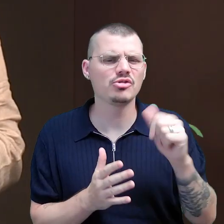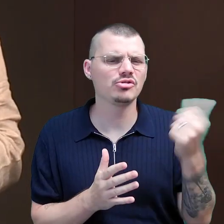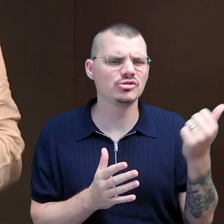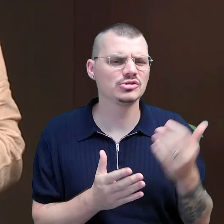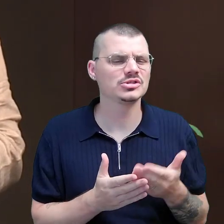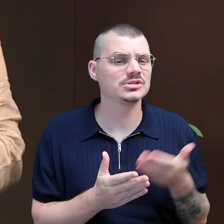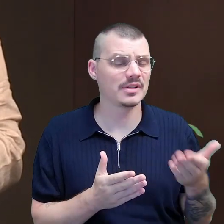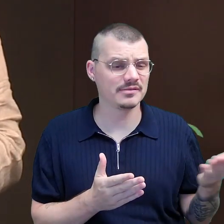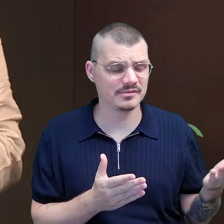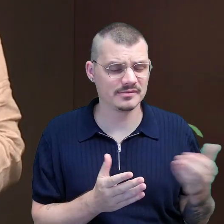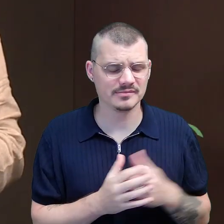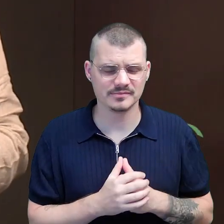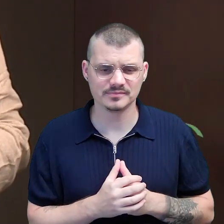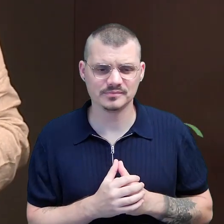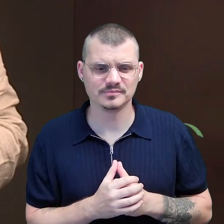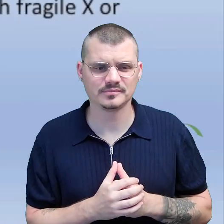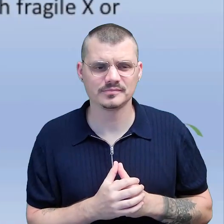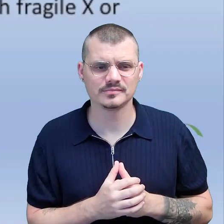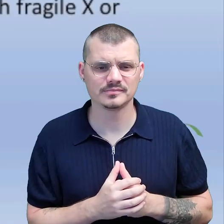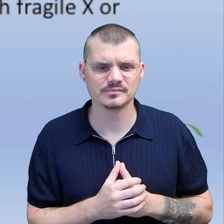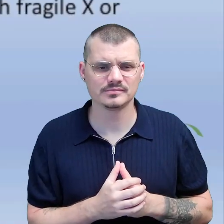other stuff, usually.